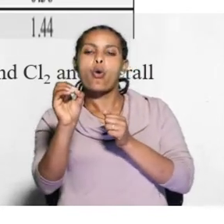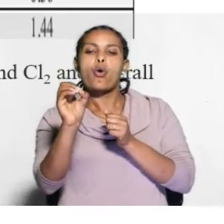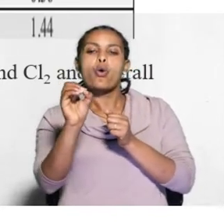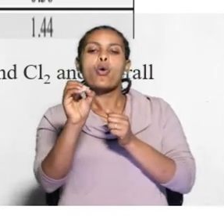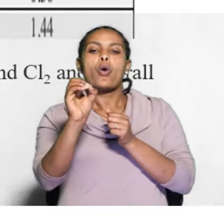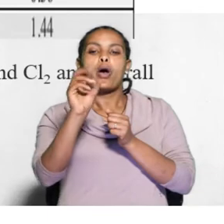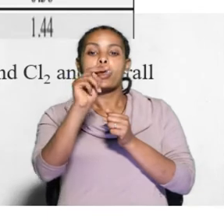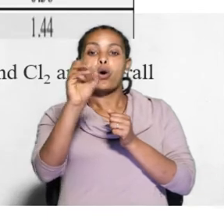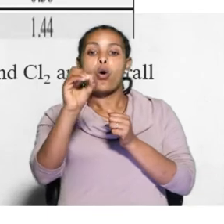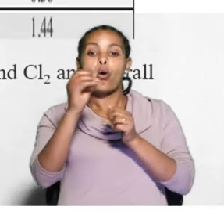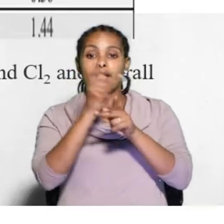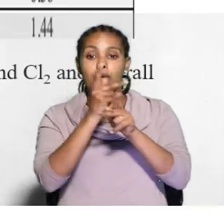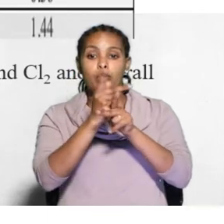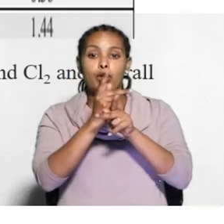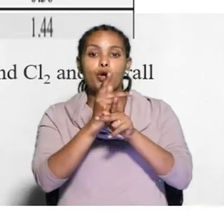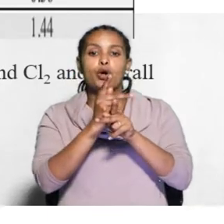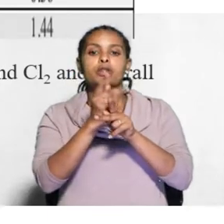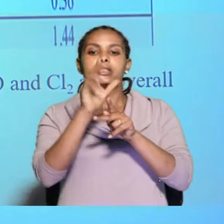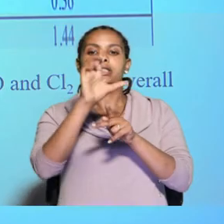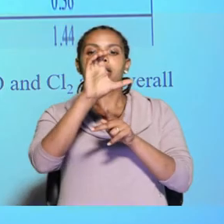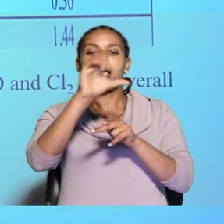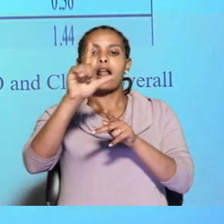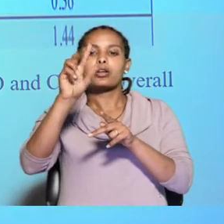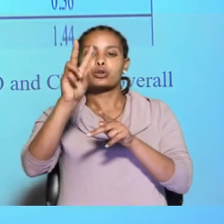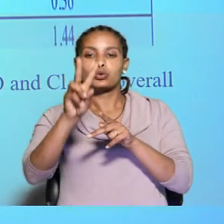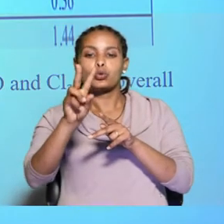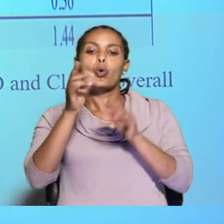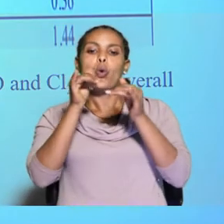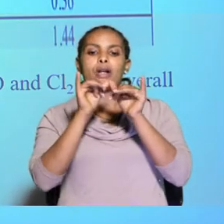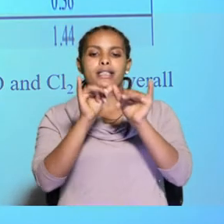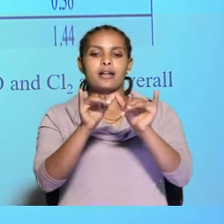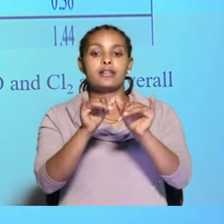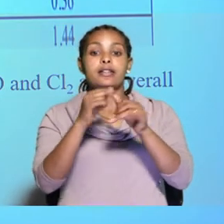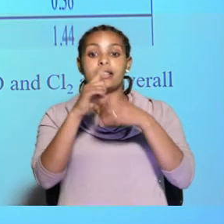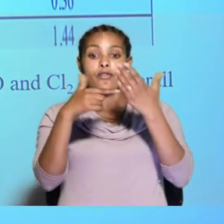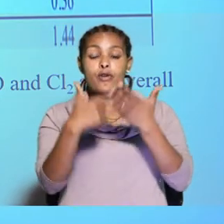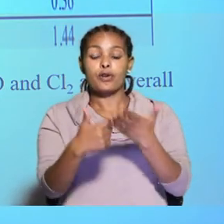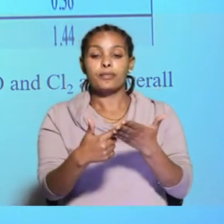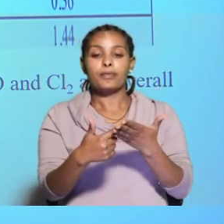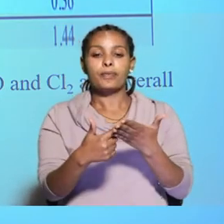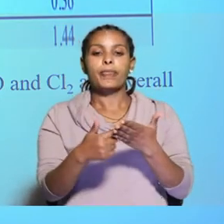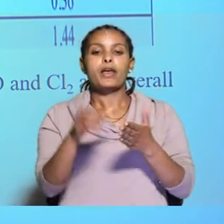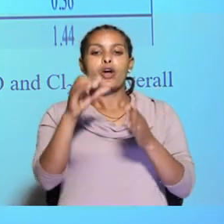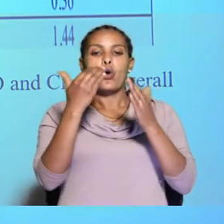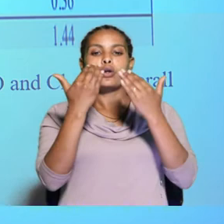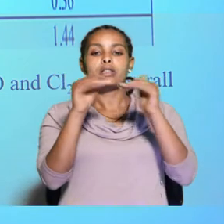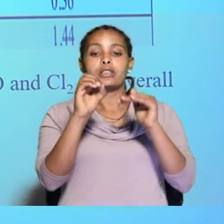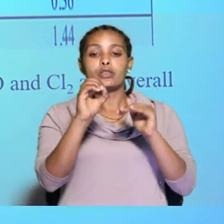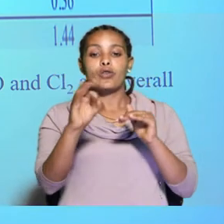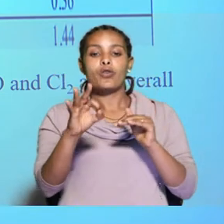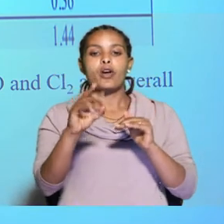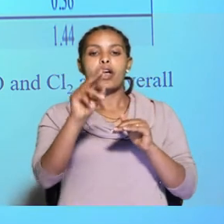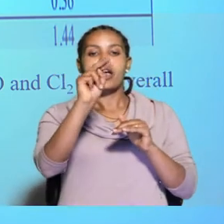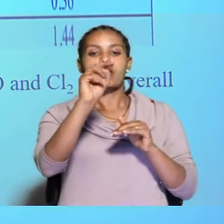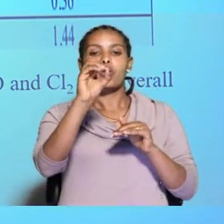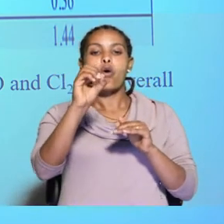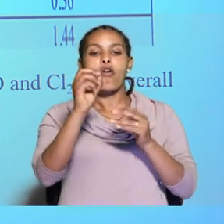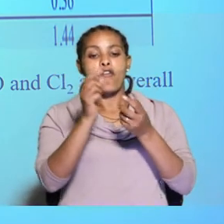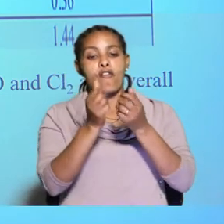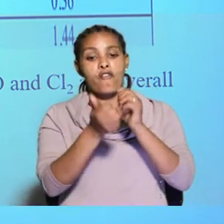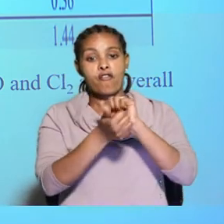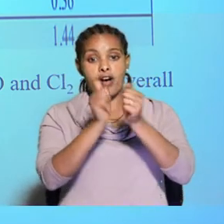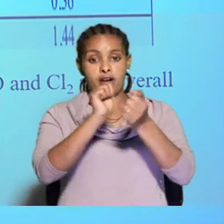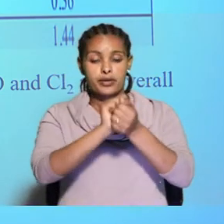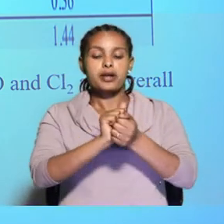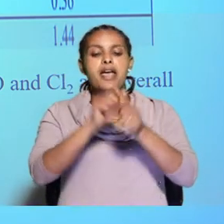while keeping concentration of cl2 constant therefore concentration of n over